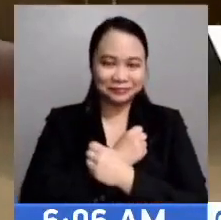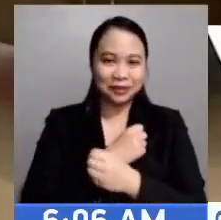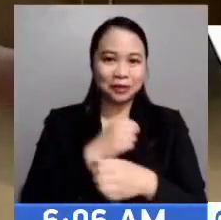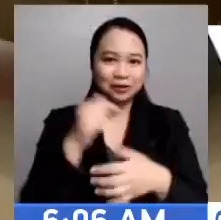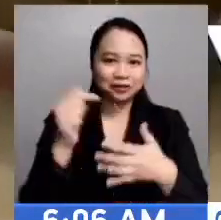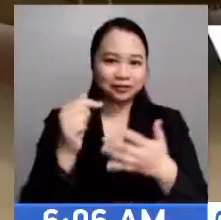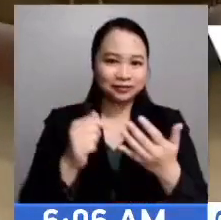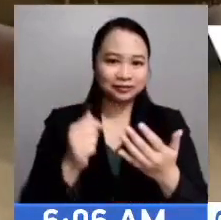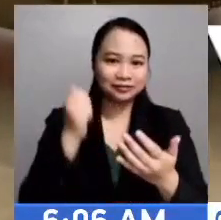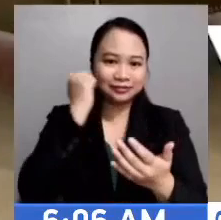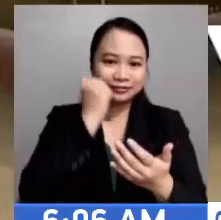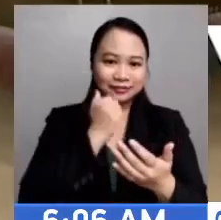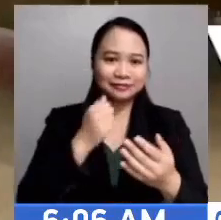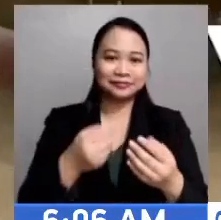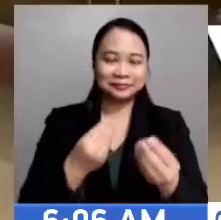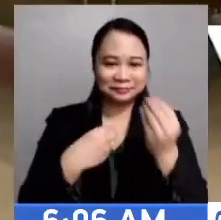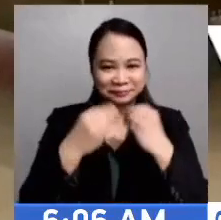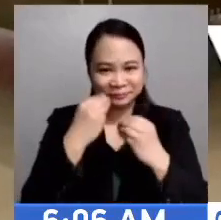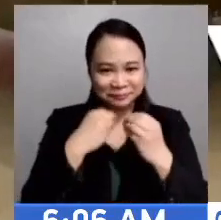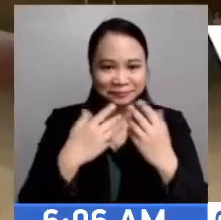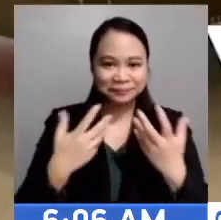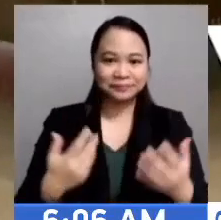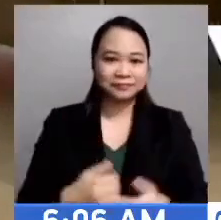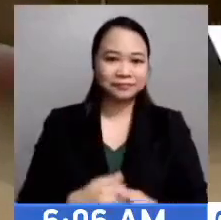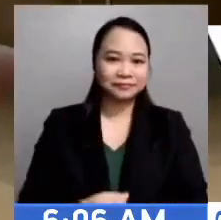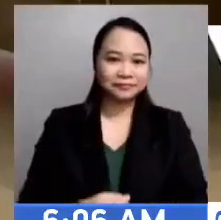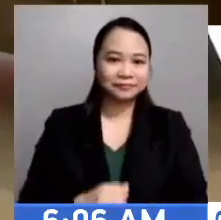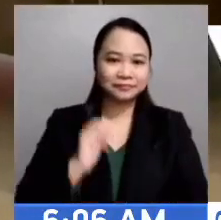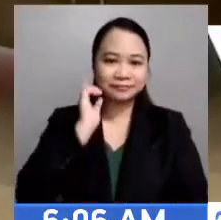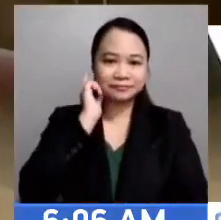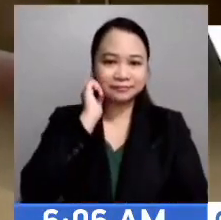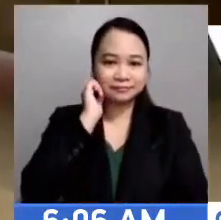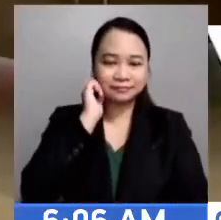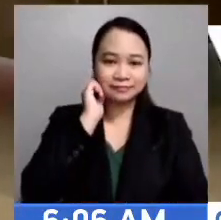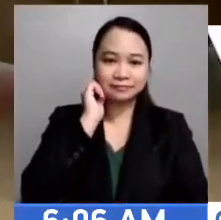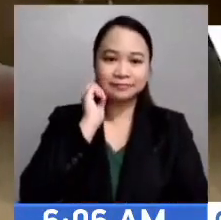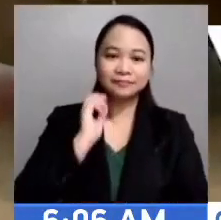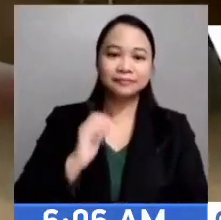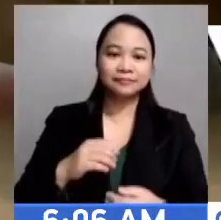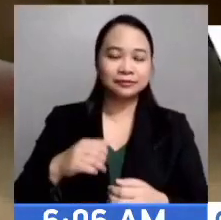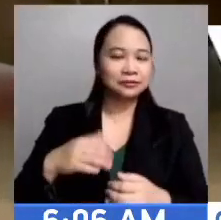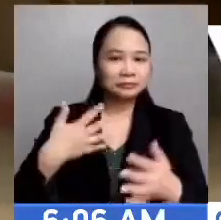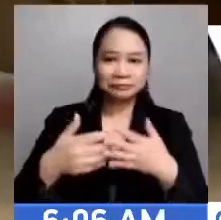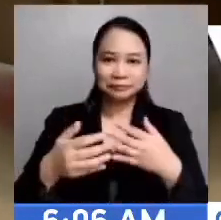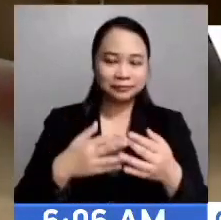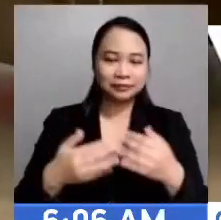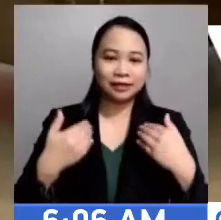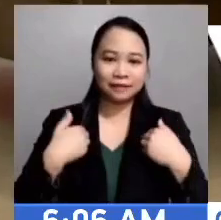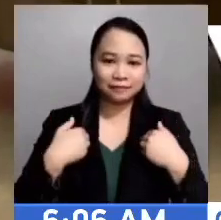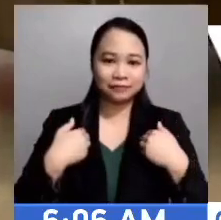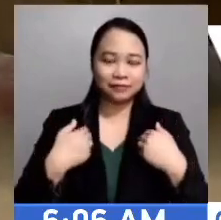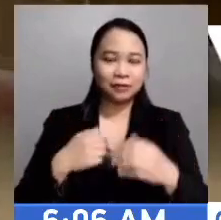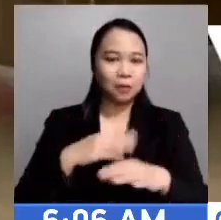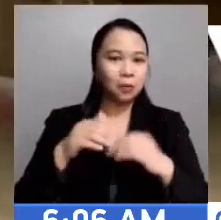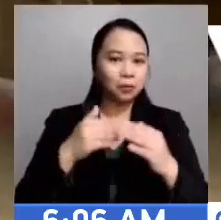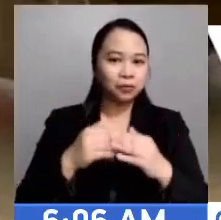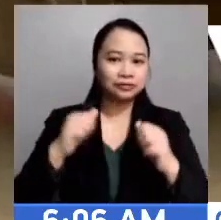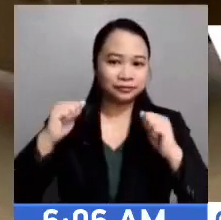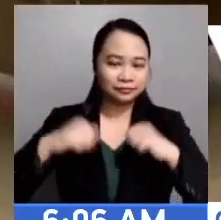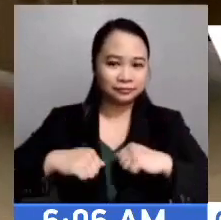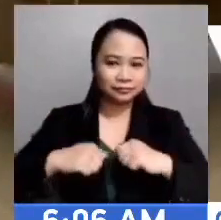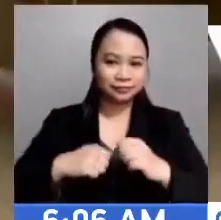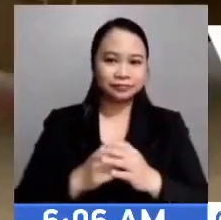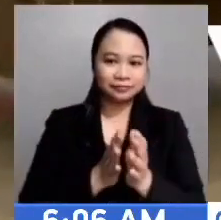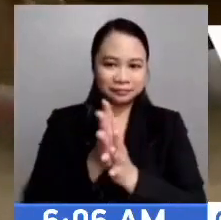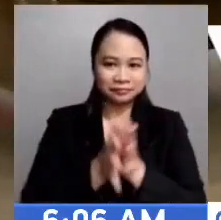I had many people who worked in my office were Filipino American. So whenever we have holiday parties, a big tray of Lumpia. We must